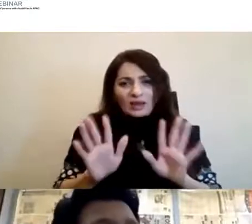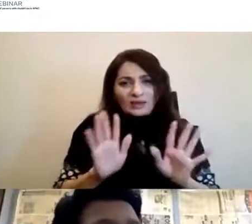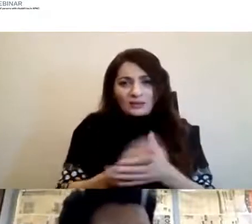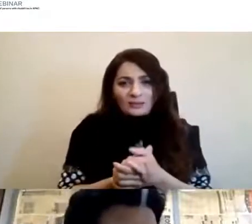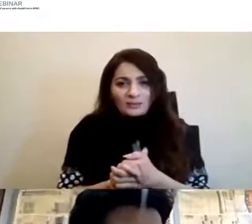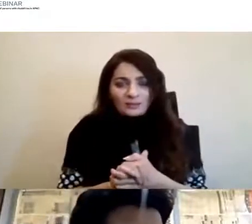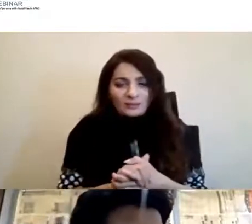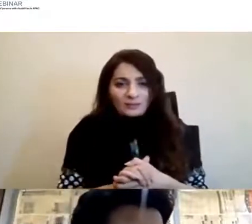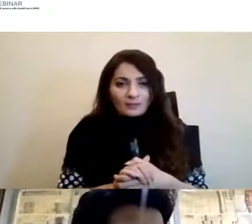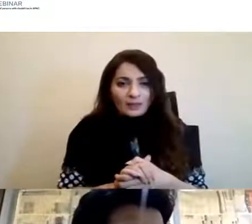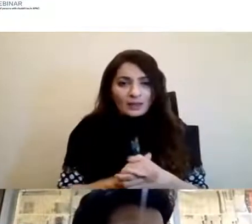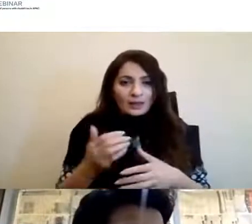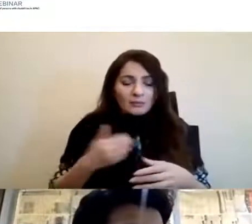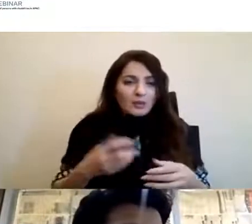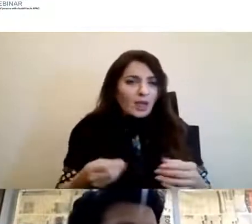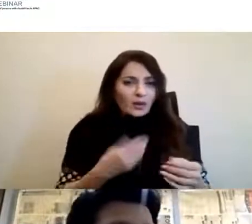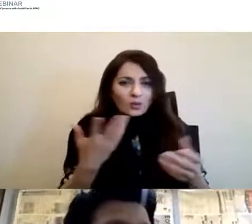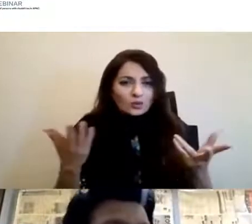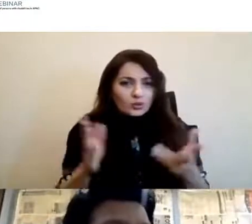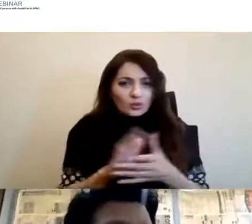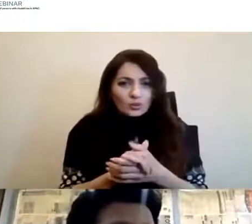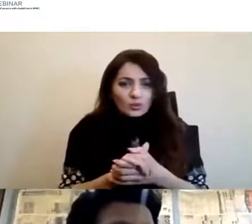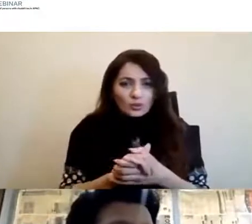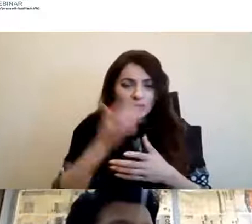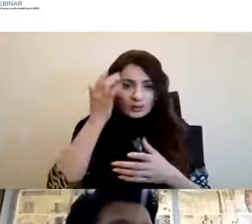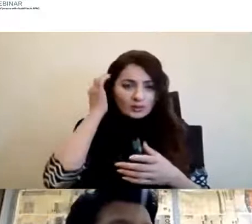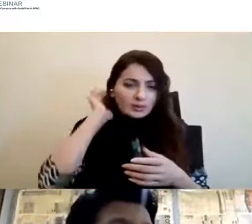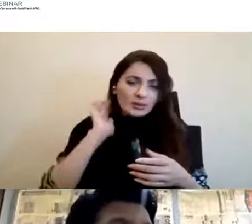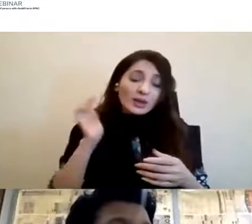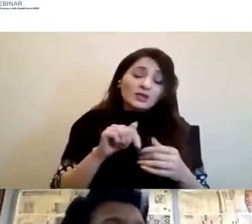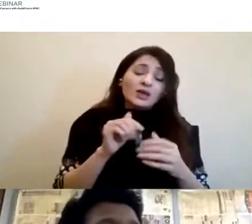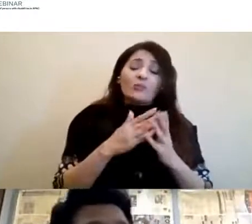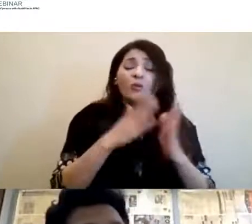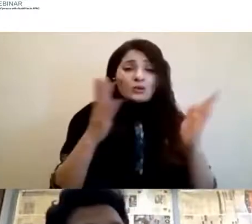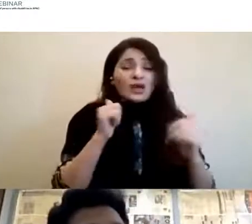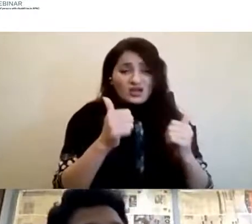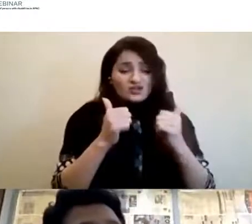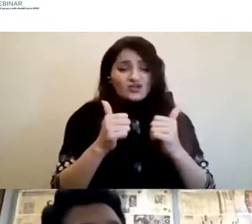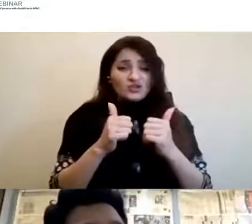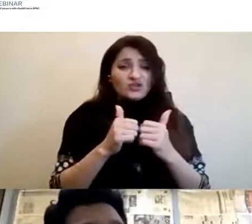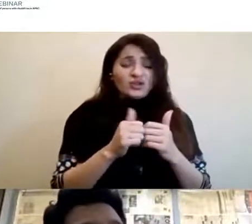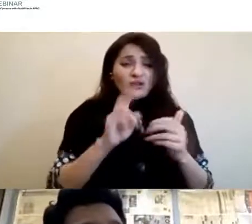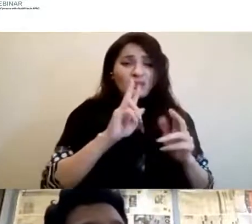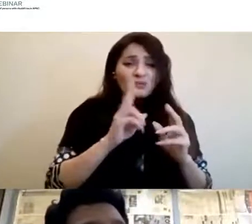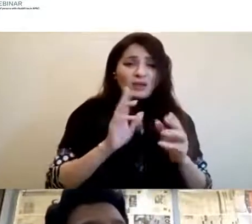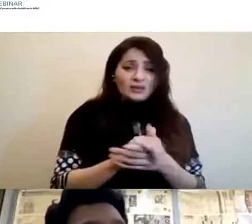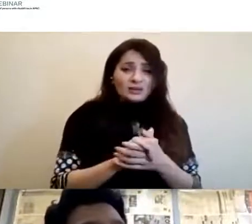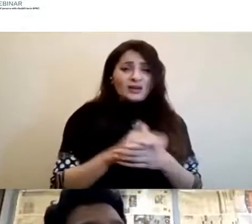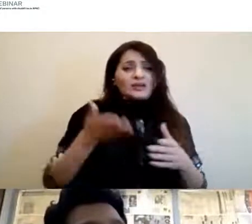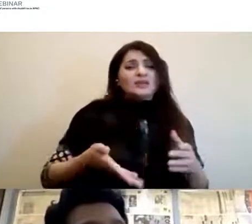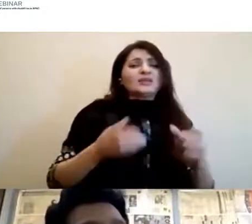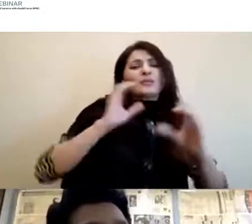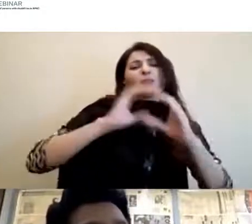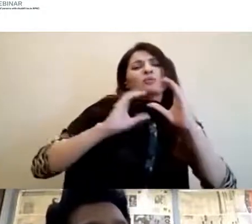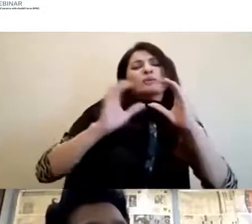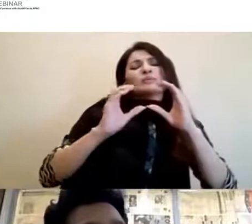Sure, I'm happy to jump in. Those are great points, Ali. And when I worked at the Federal Communications Commission,